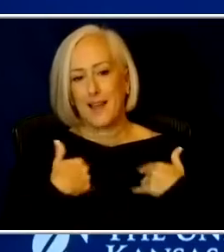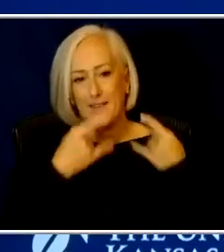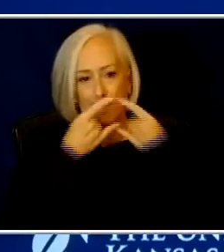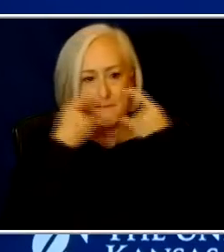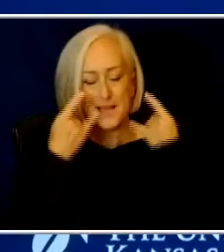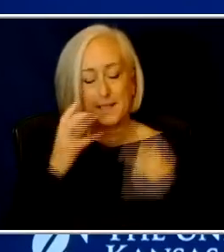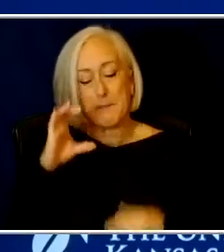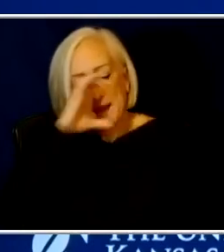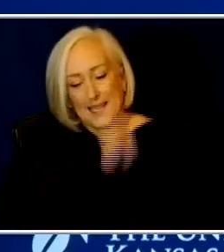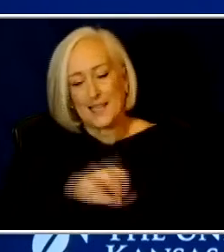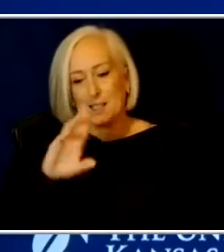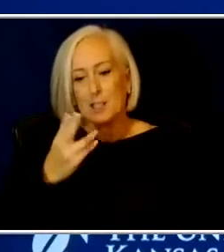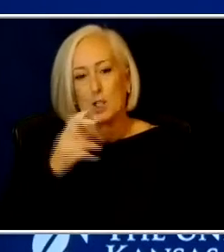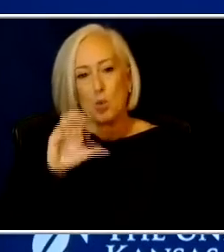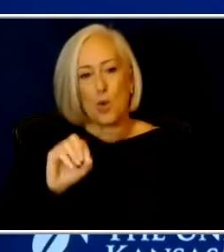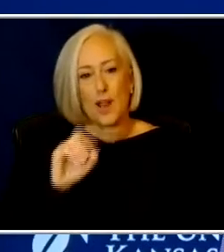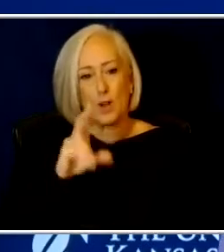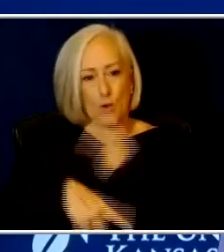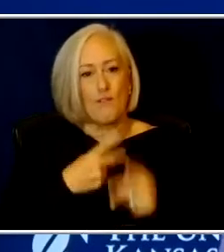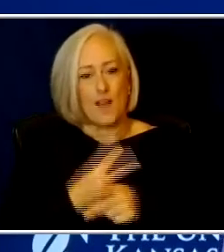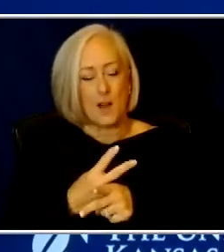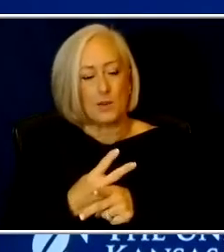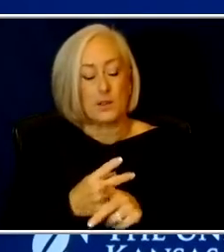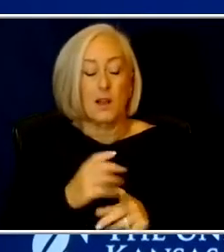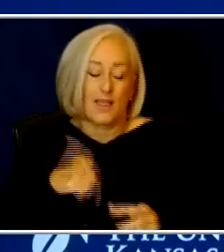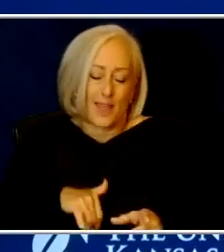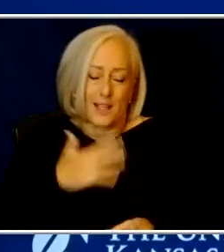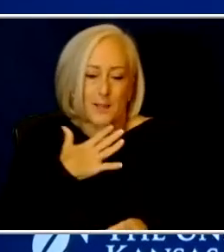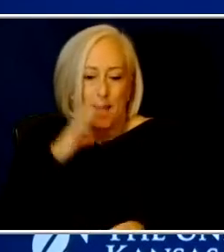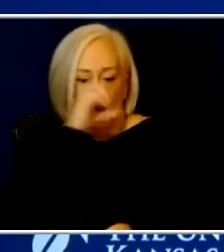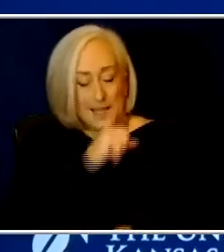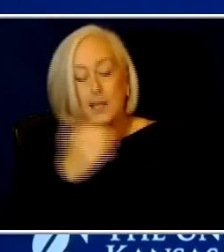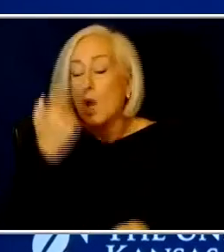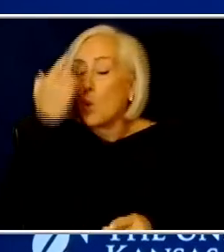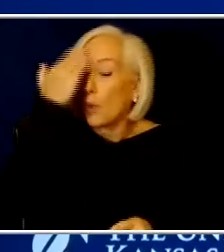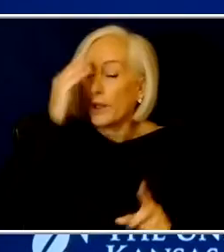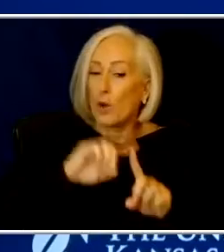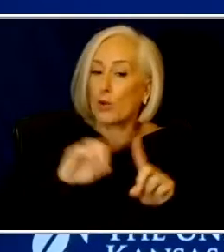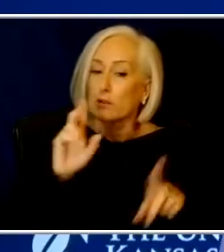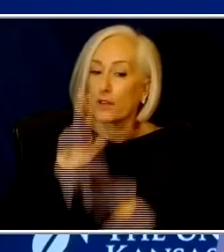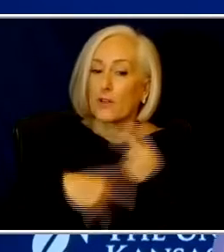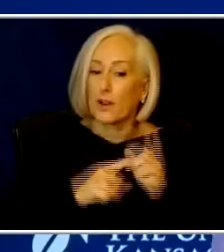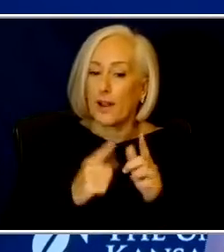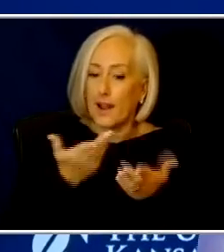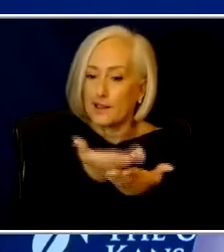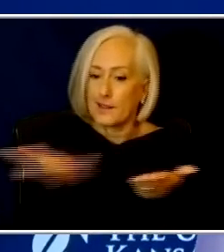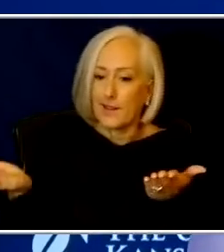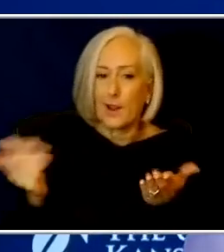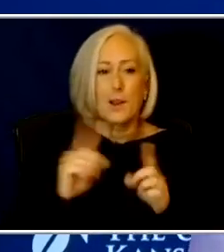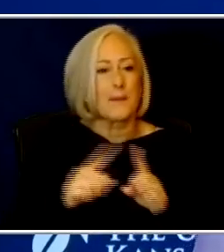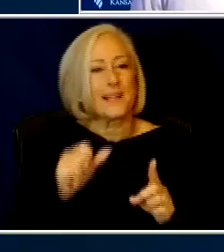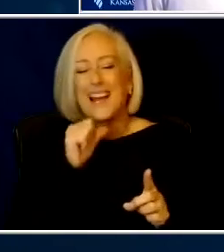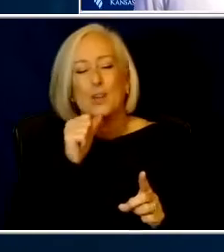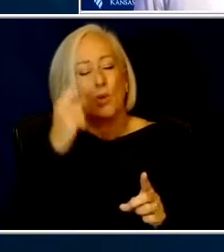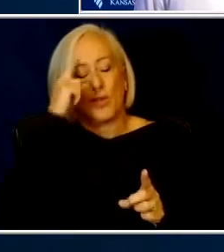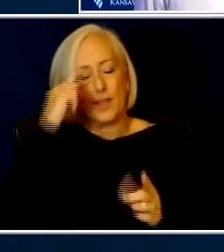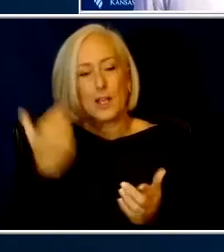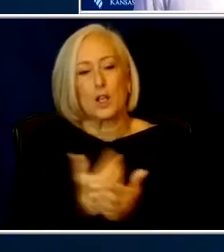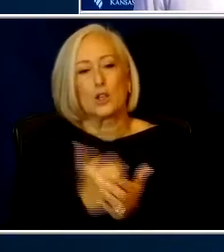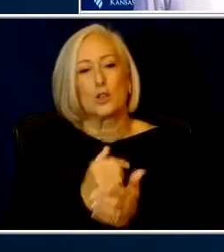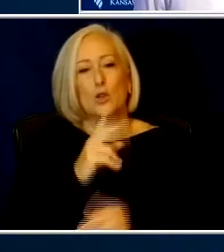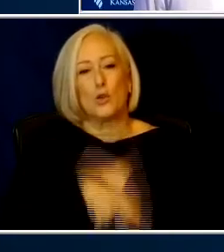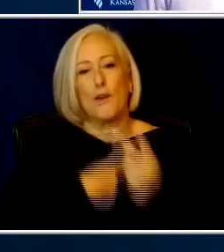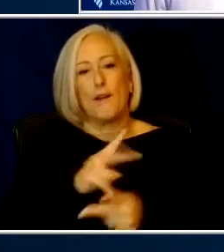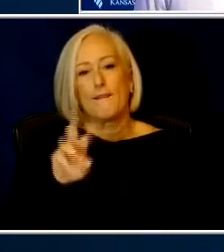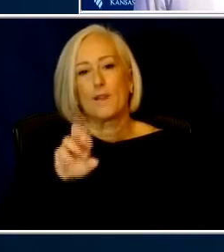guess would be that rhinovirus, but we know there's other ones out there. I wouldn't think it's any one of the new variants at this point.